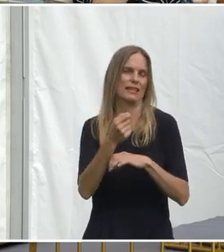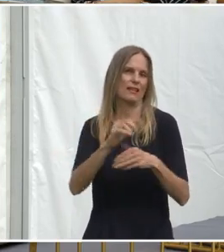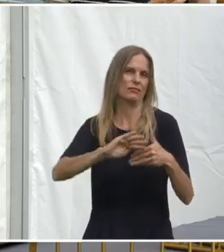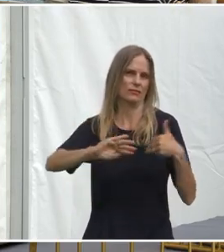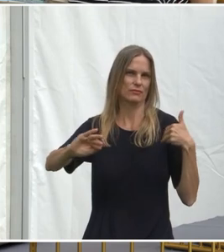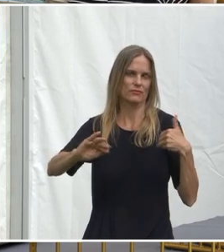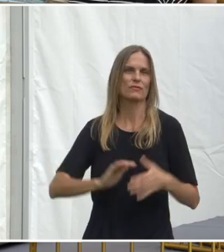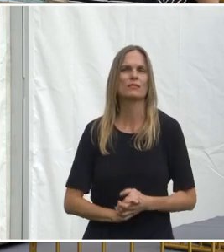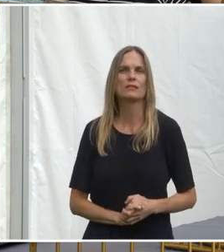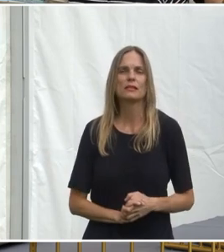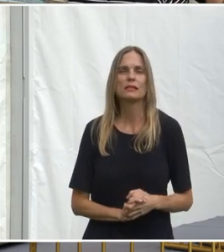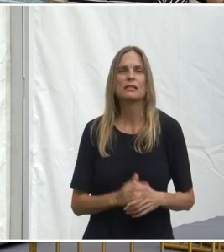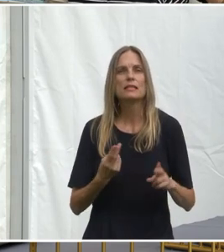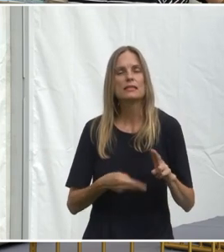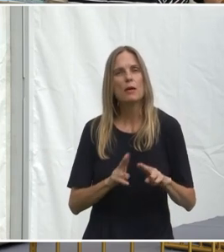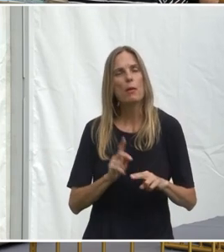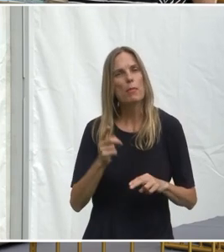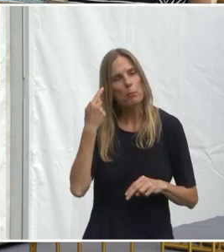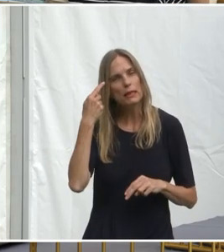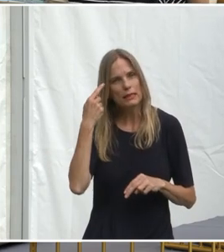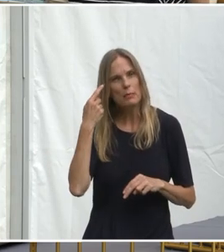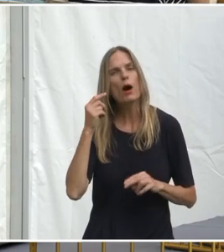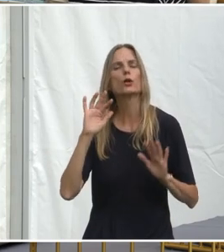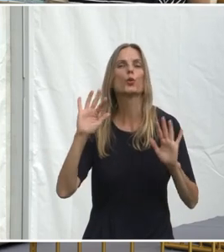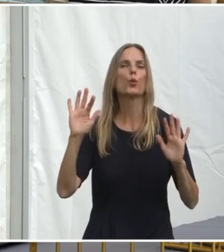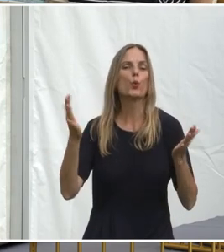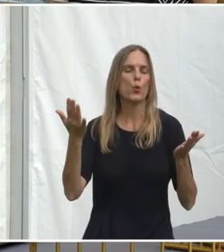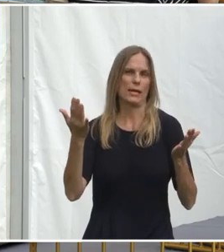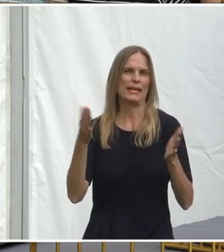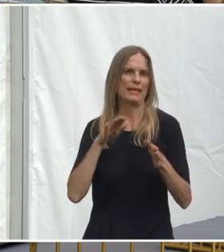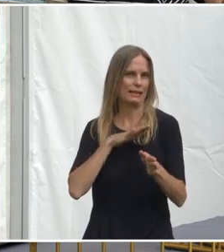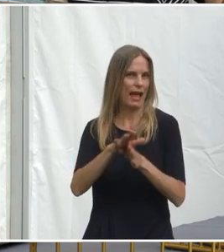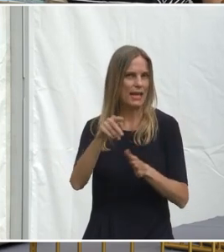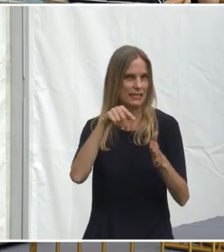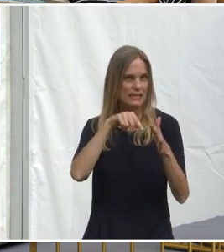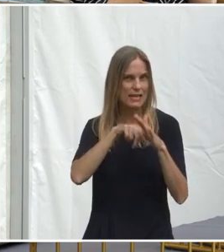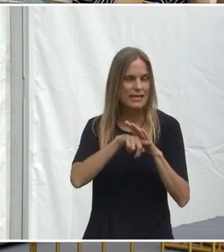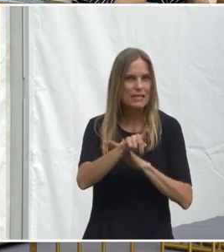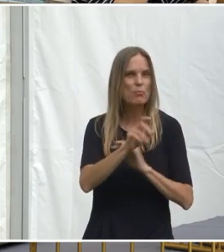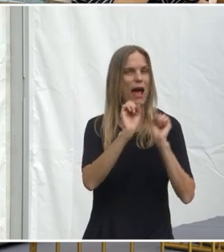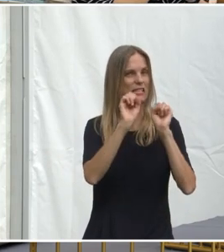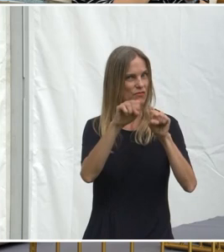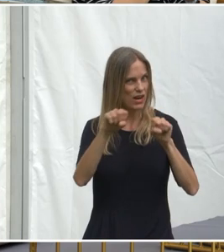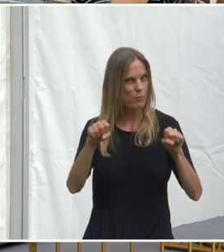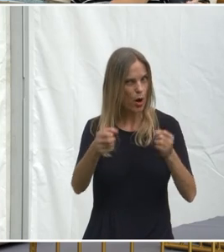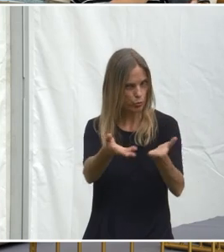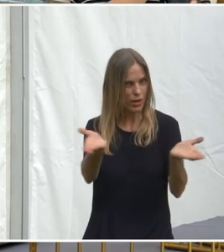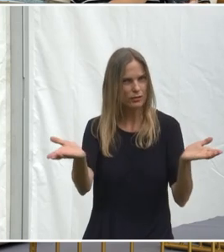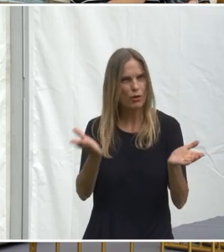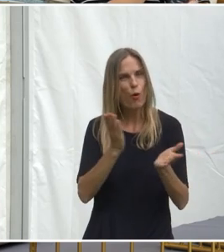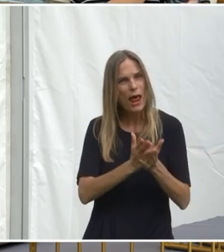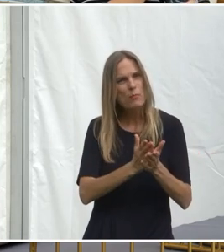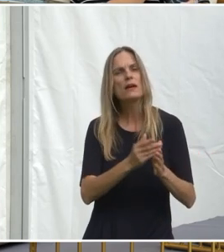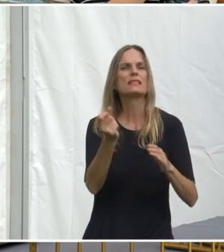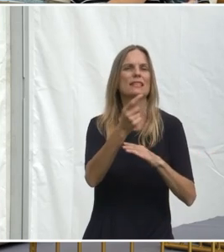So we have to also think about when we provide this full access and possibility to be present in